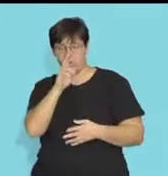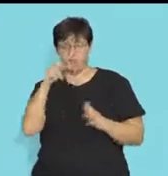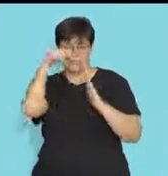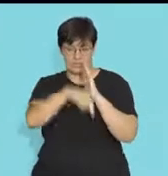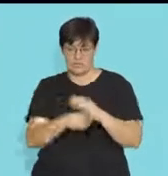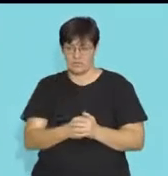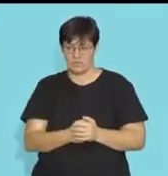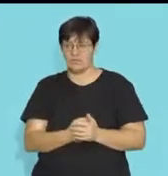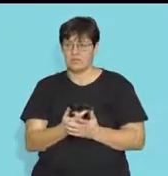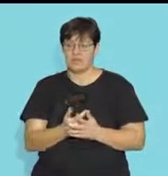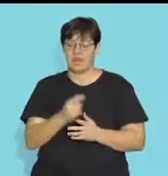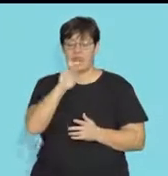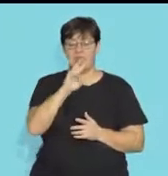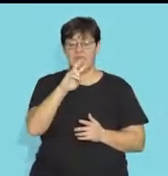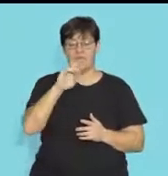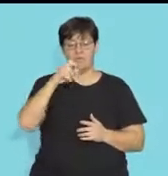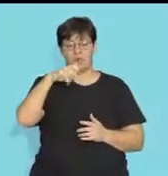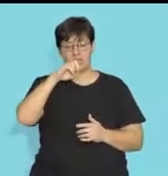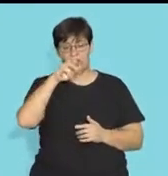look at in a bit. The process of